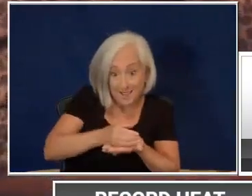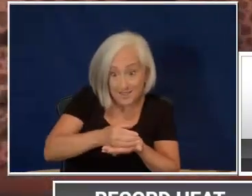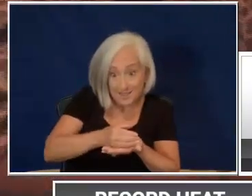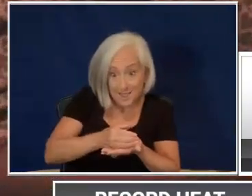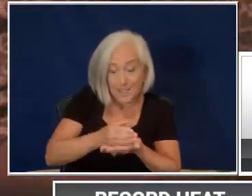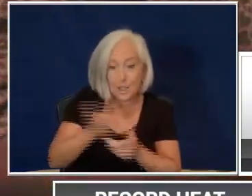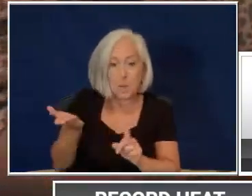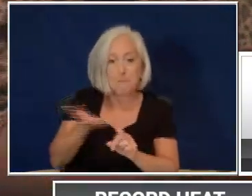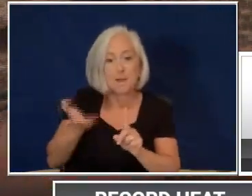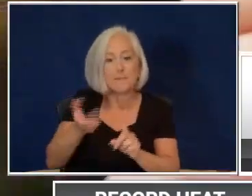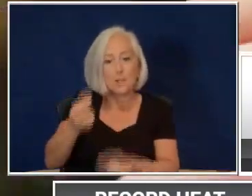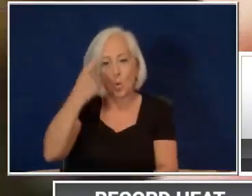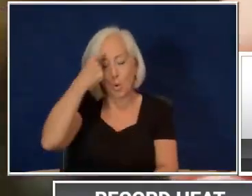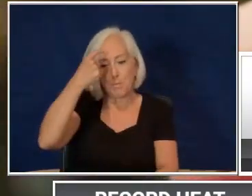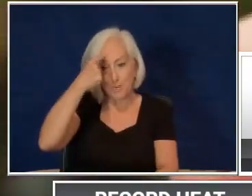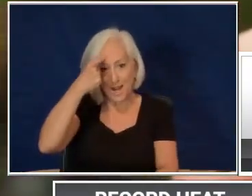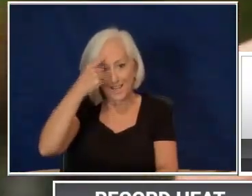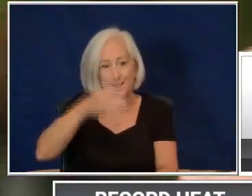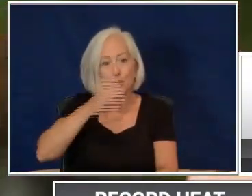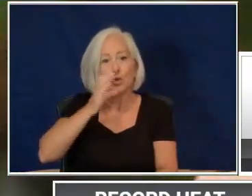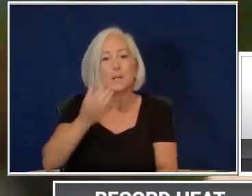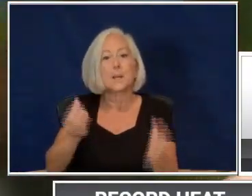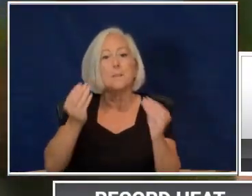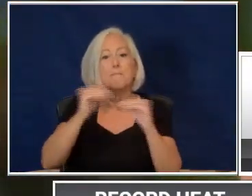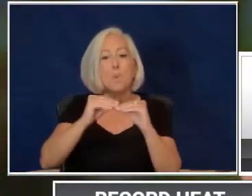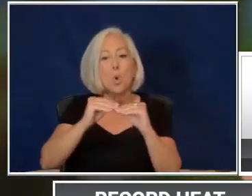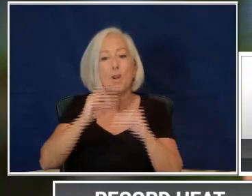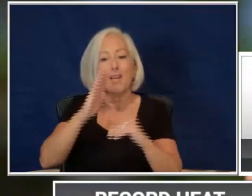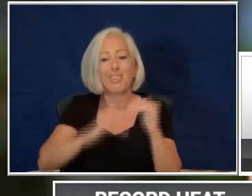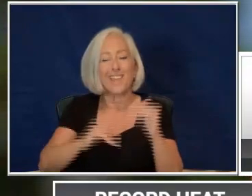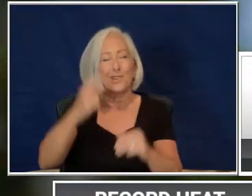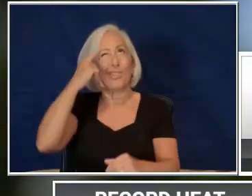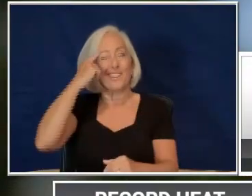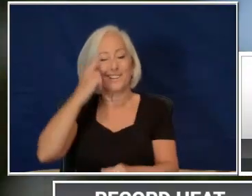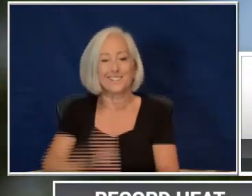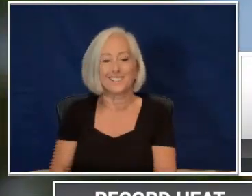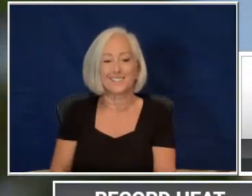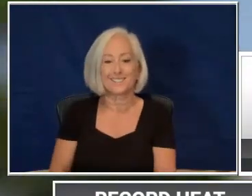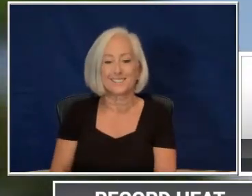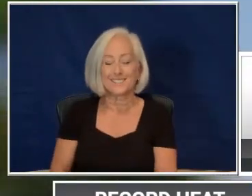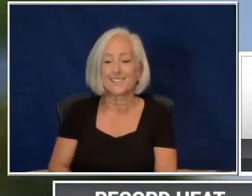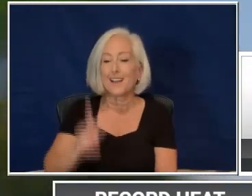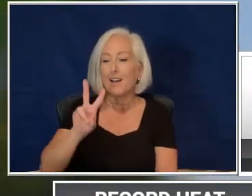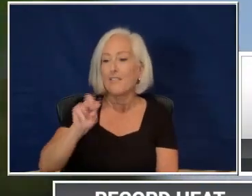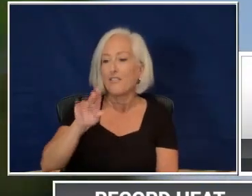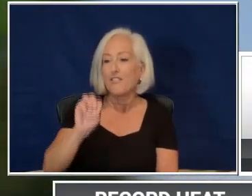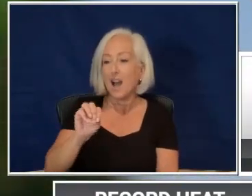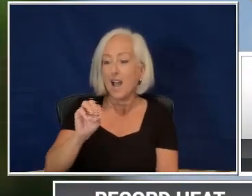day. According to the International Organization of Vine and Wine's annual report, Americans drank